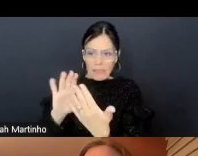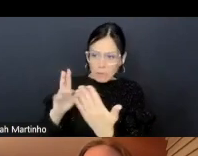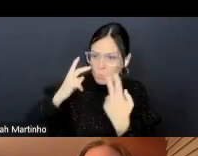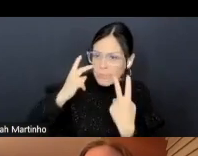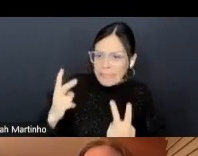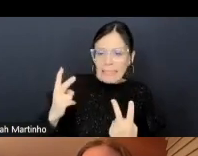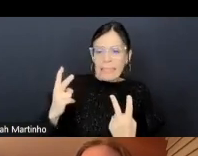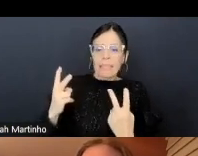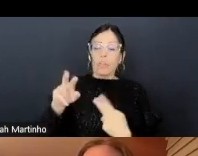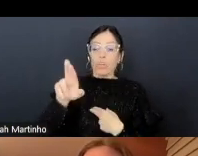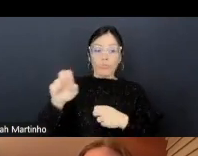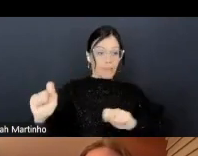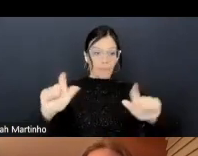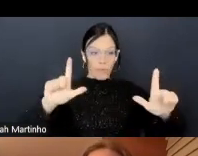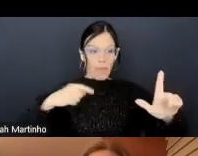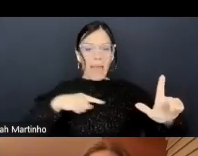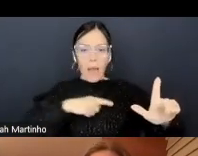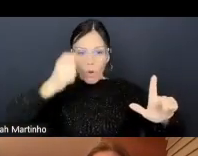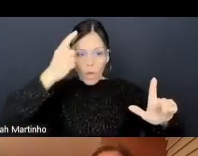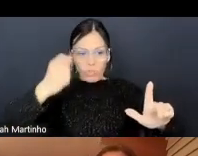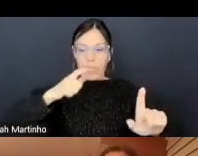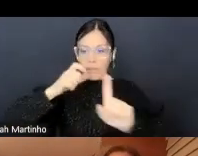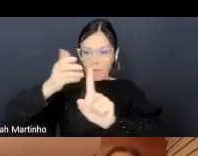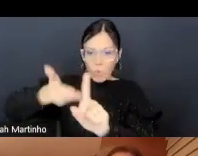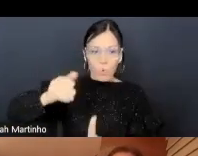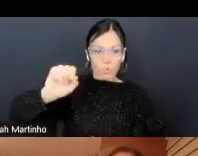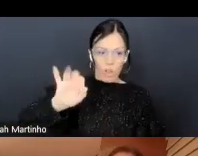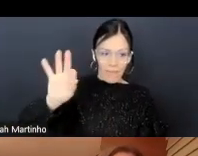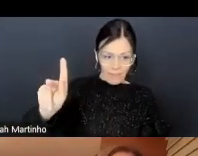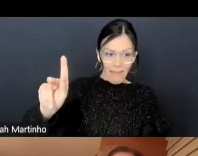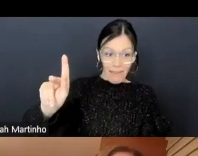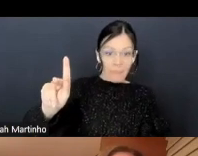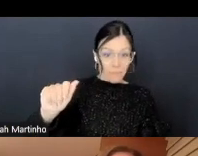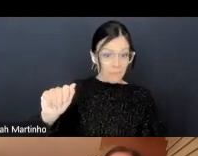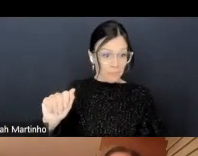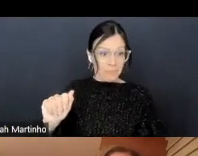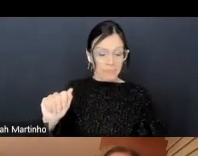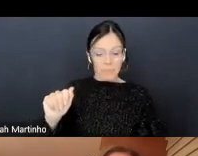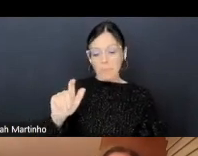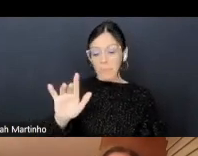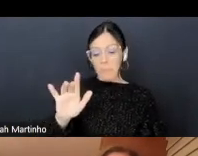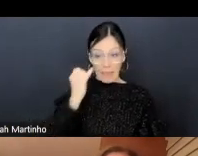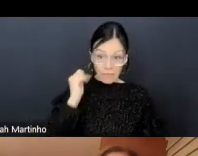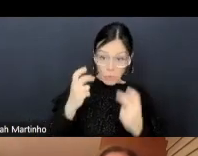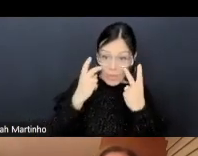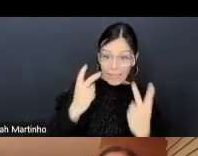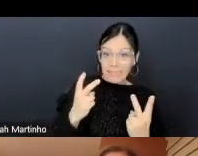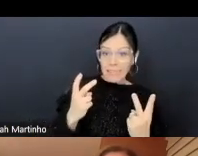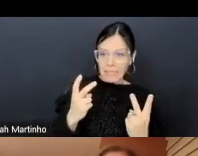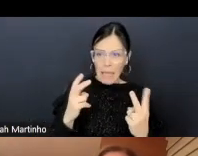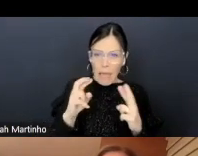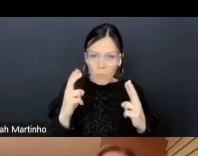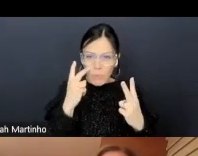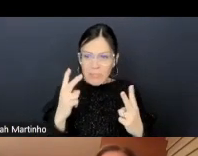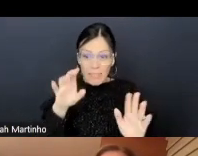reframe our understanding of john f kennedy and if you can all see the i hope you can see the